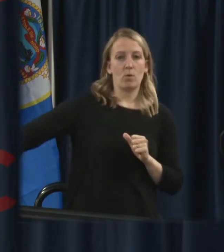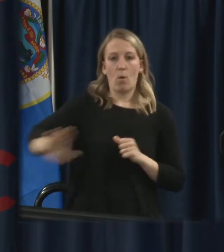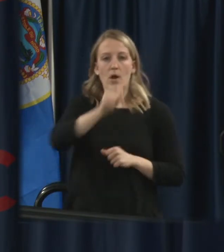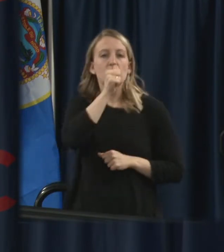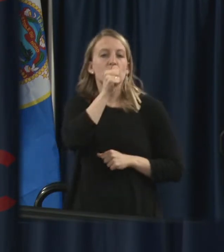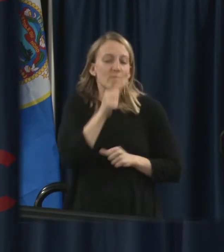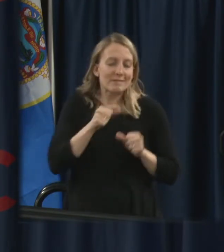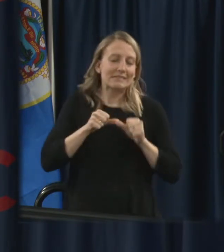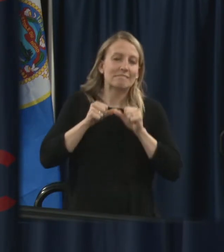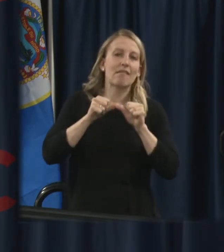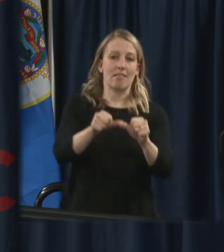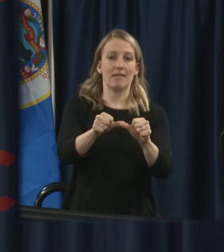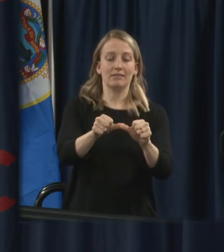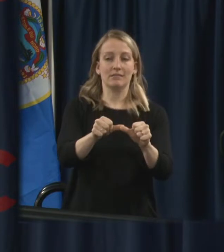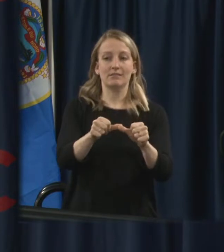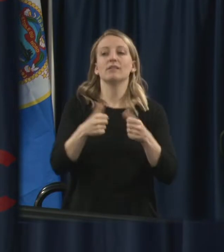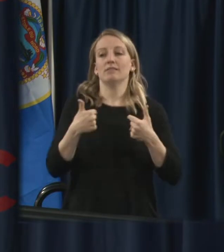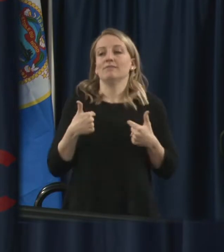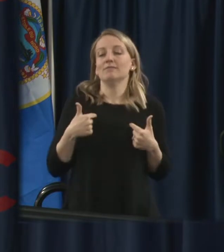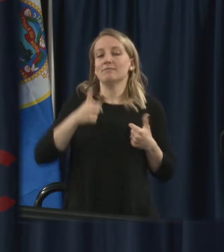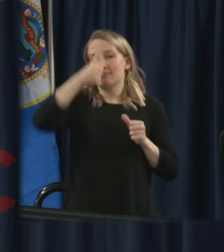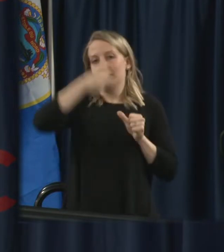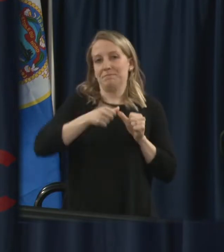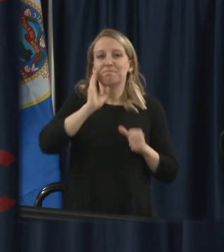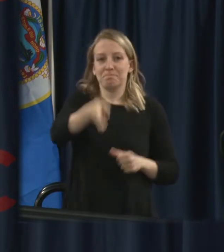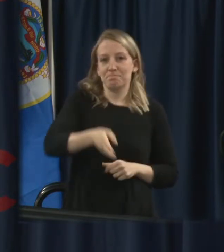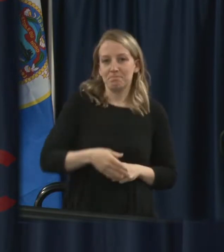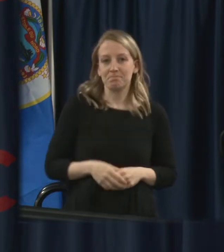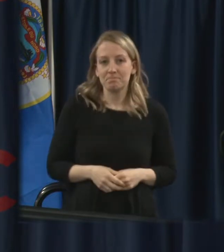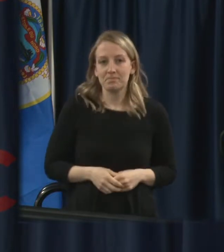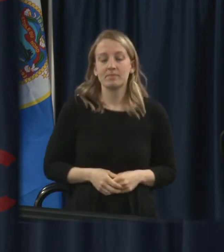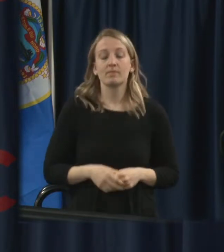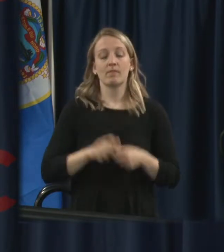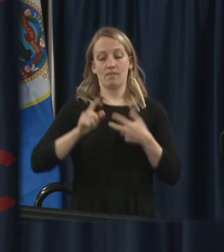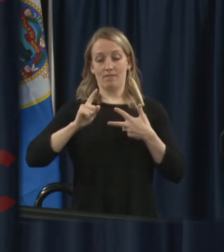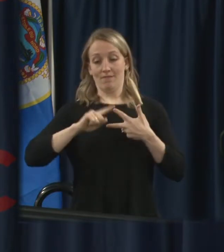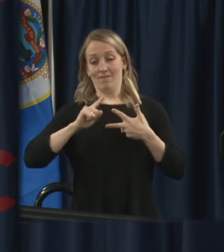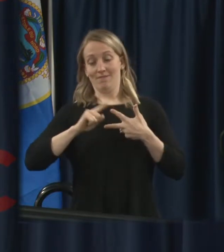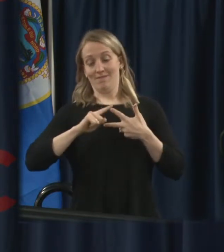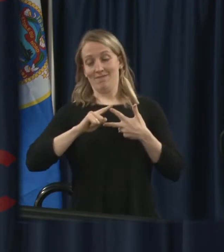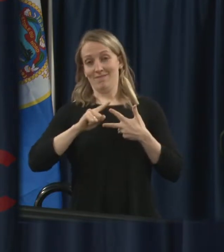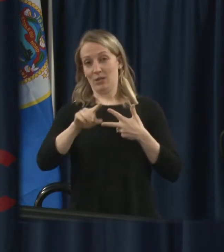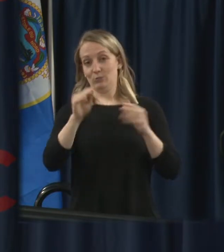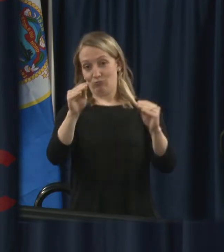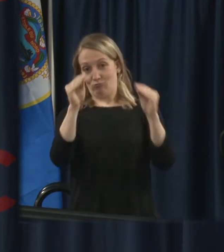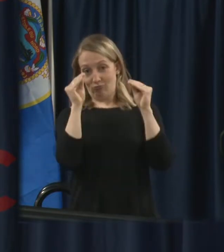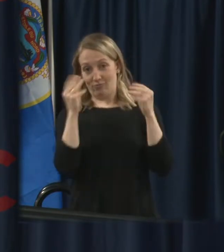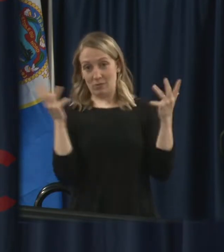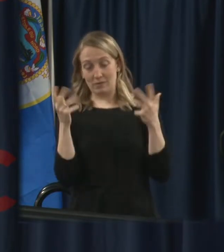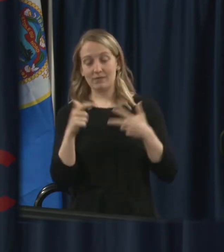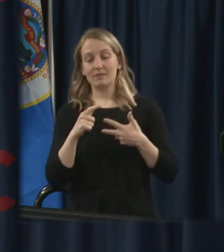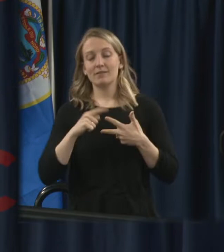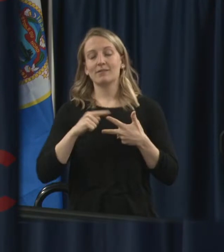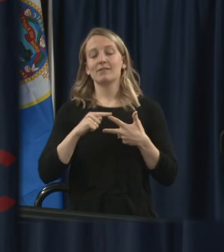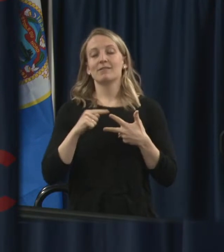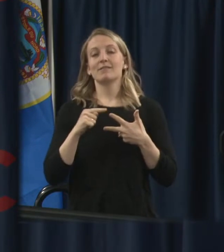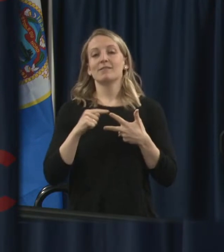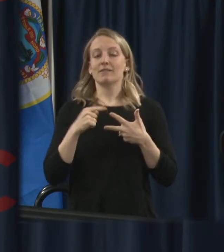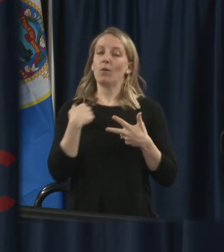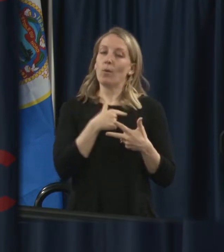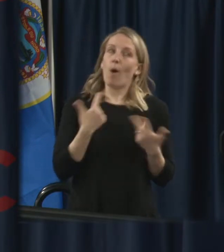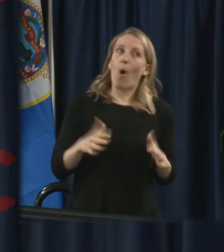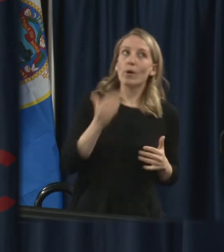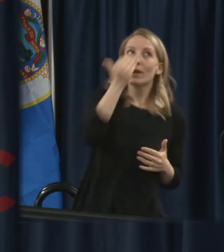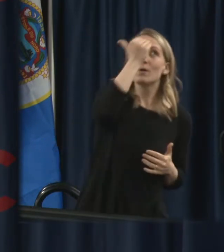are. And we will not forget that either. The second thing that you've reminded us of is something that we know, but we